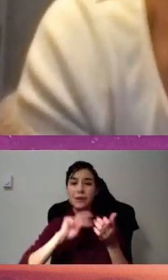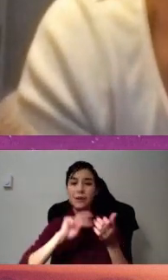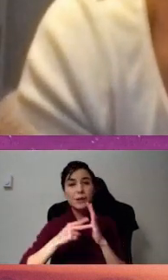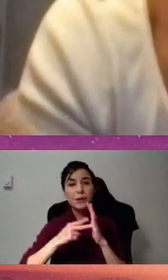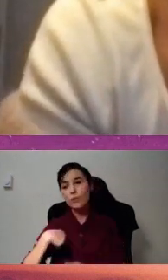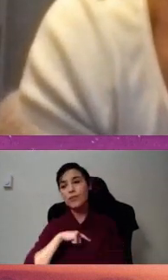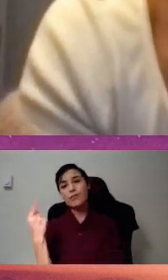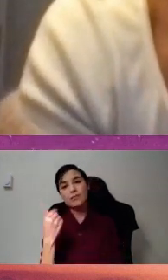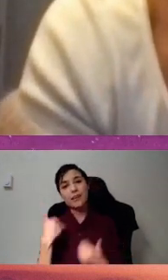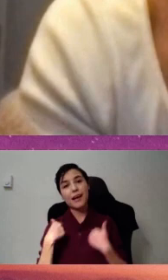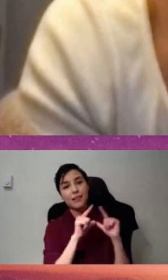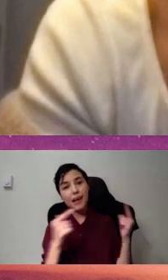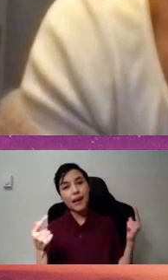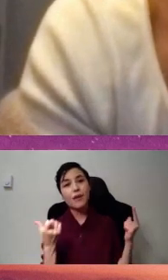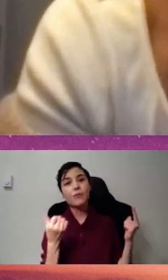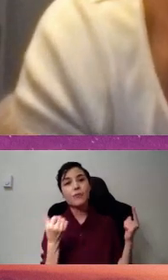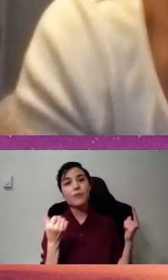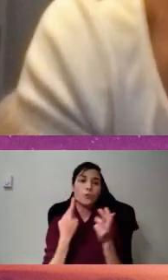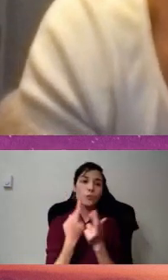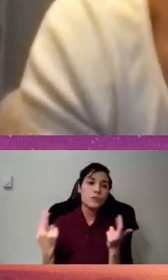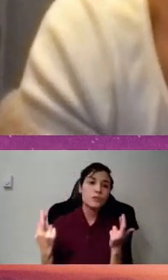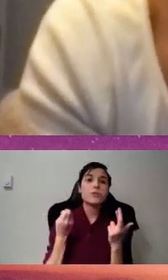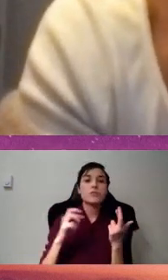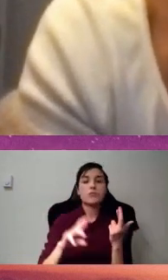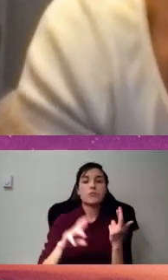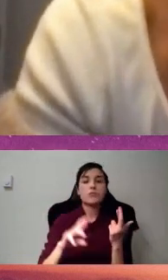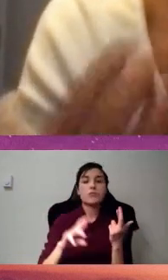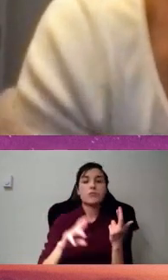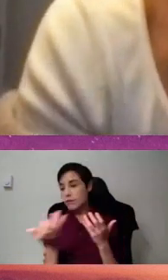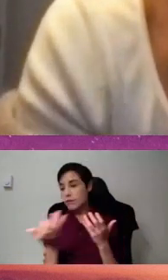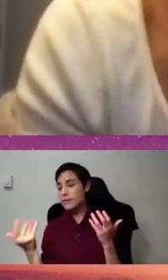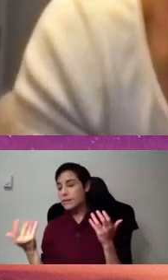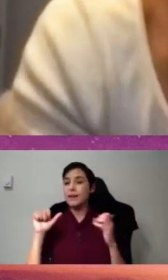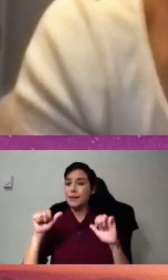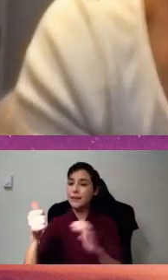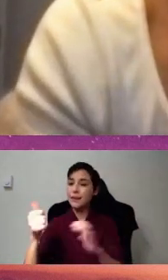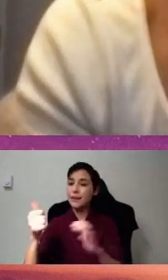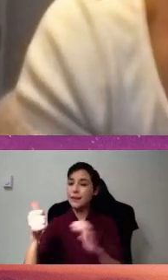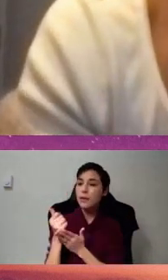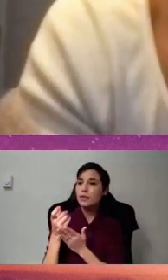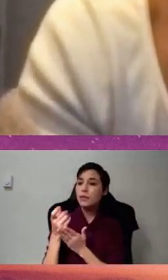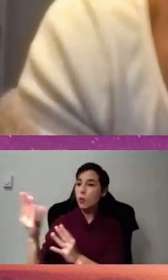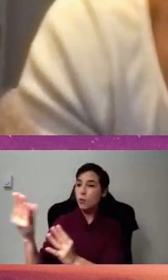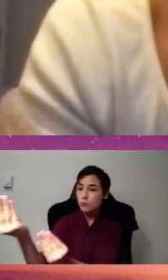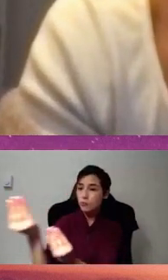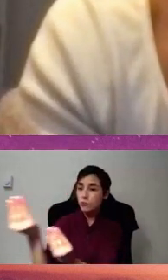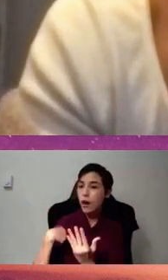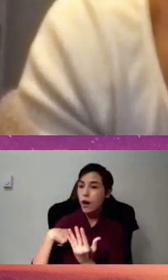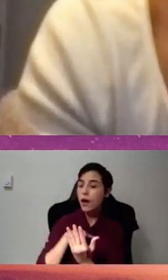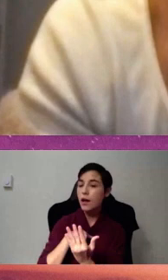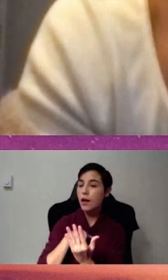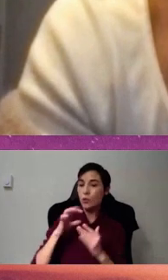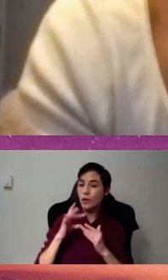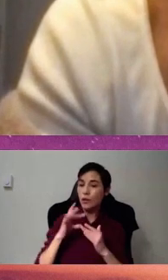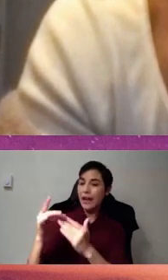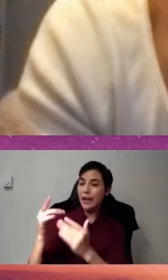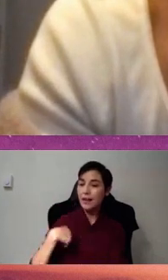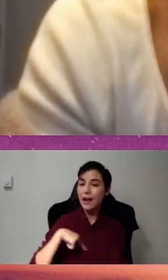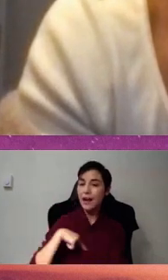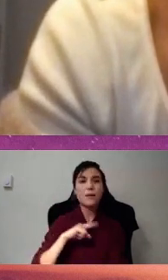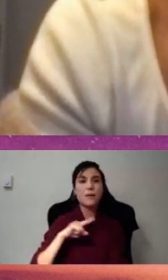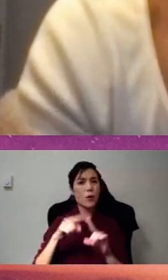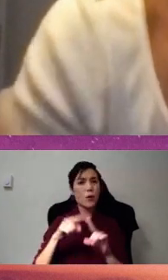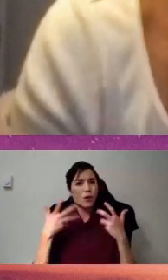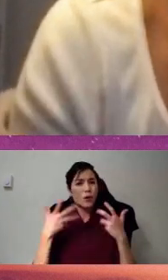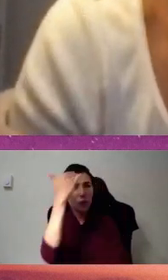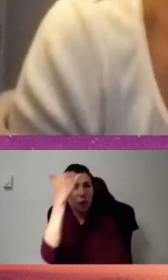resources to express those things or the accesses to elders or ancestors that can help us guide us into that. But that we know who we are and that